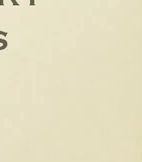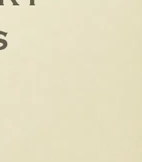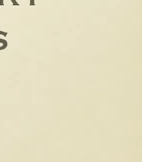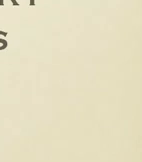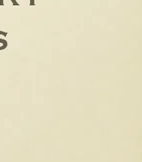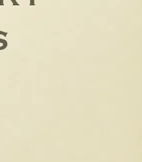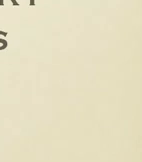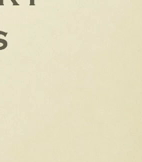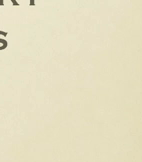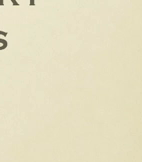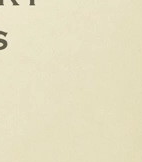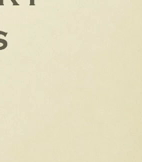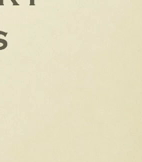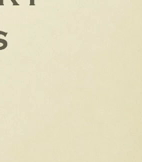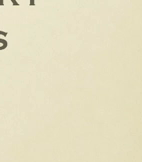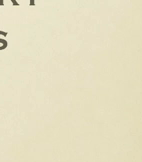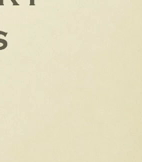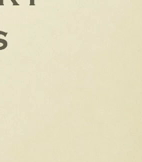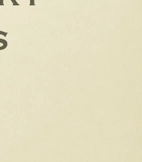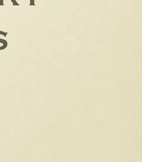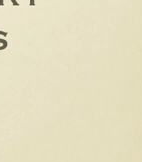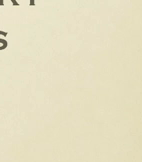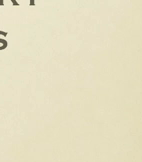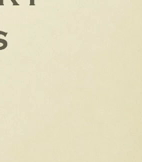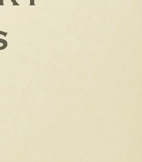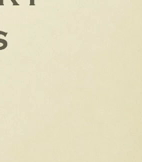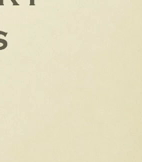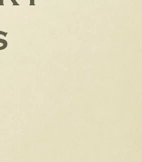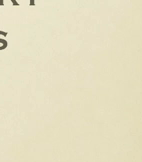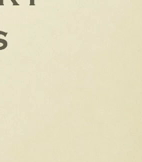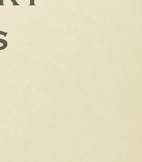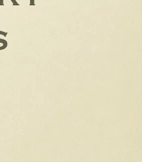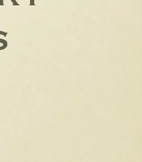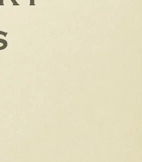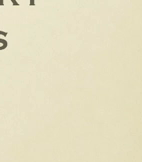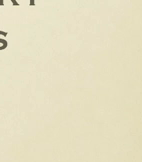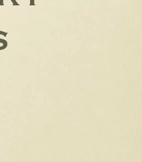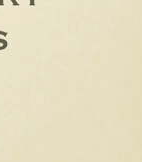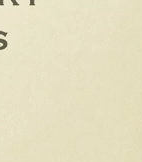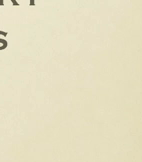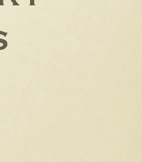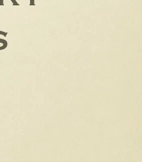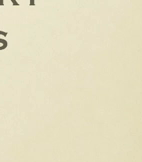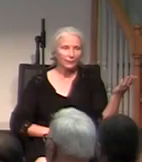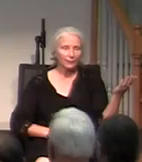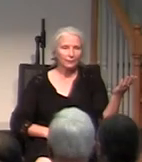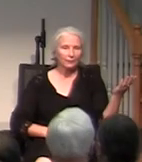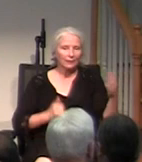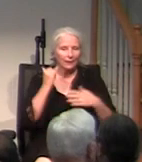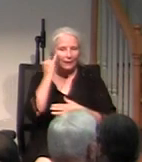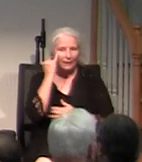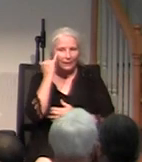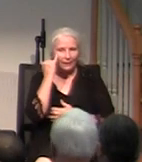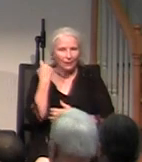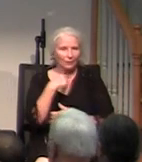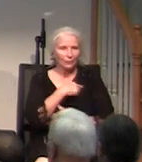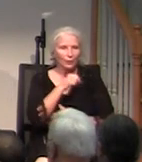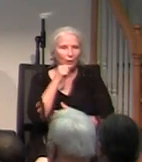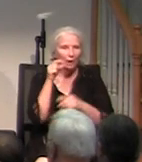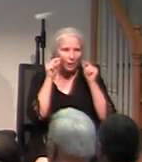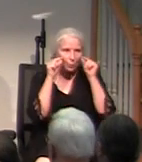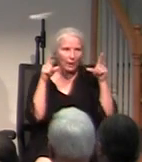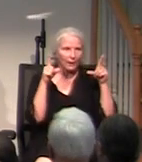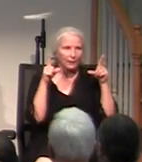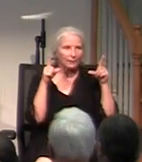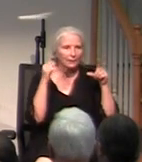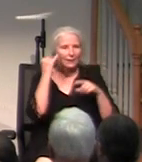We cannot be ready to meet the Lord by waking when the cry is heard, "Behold the bridegroom." What's she talking about